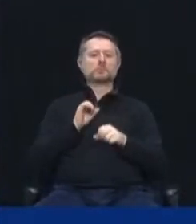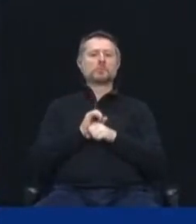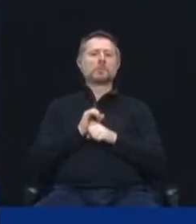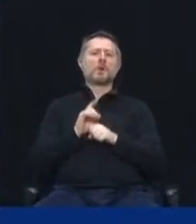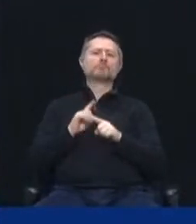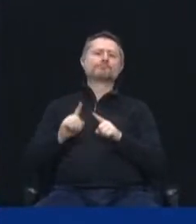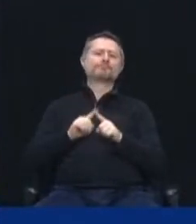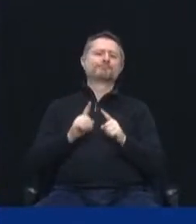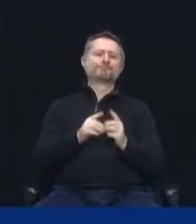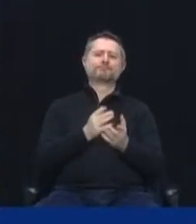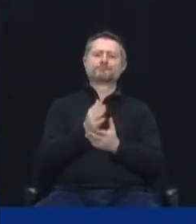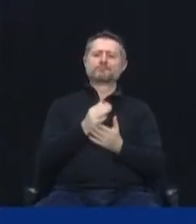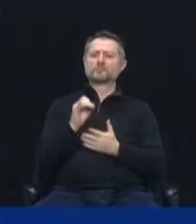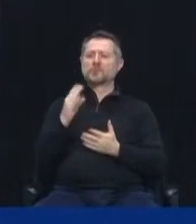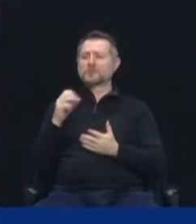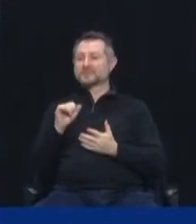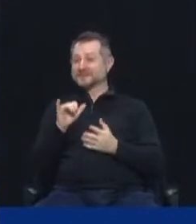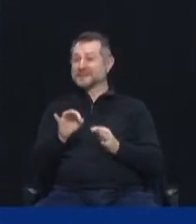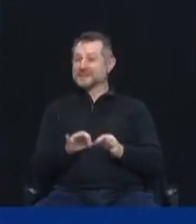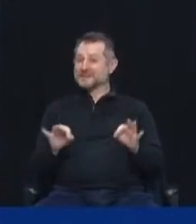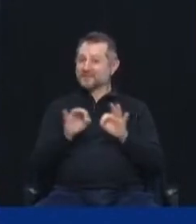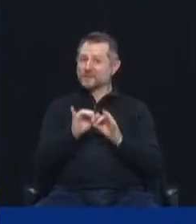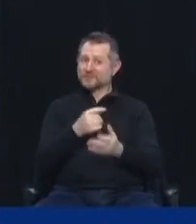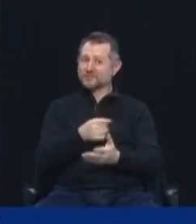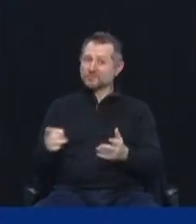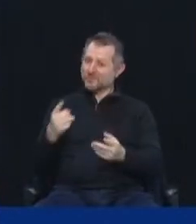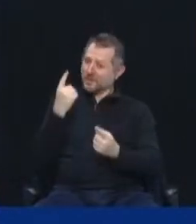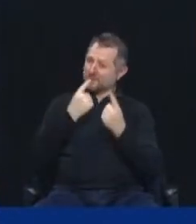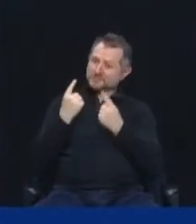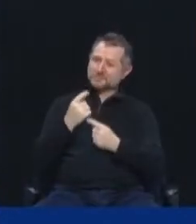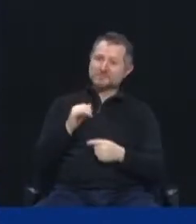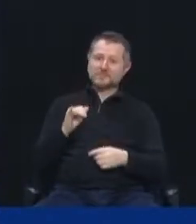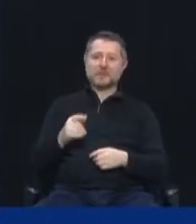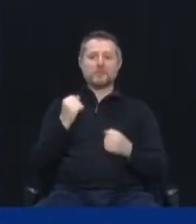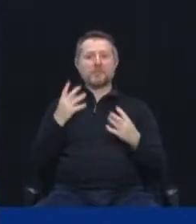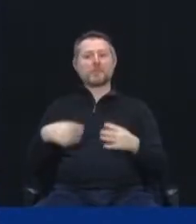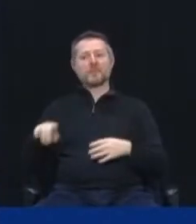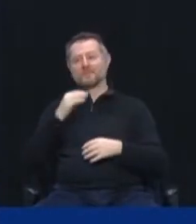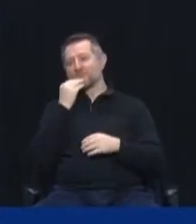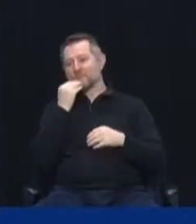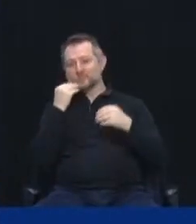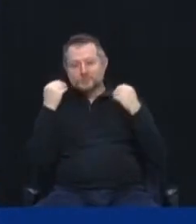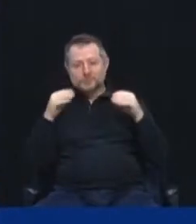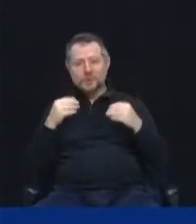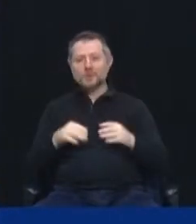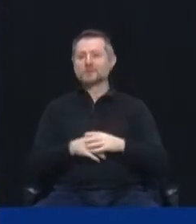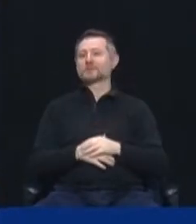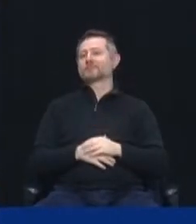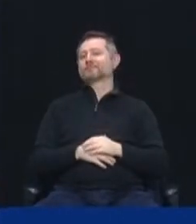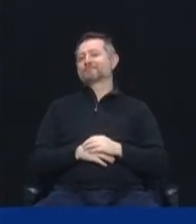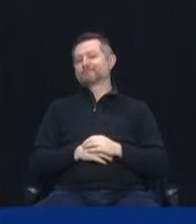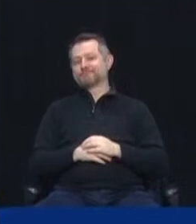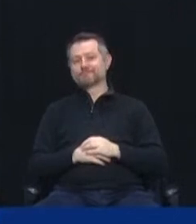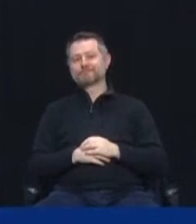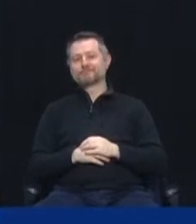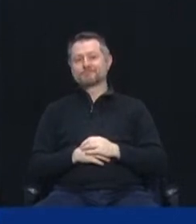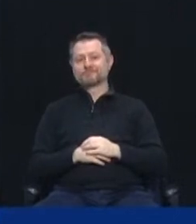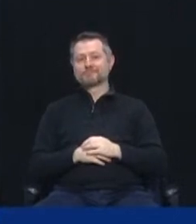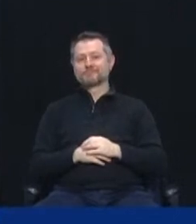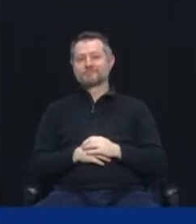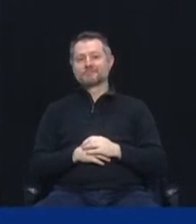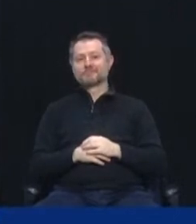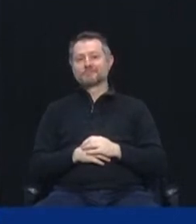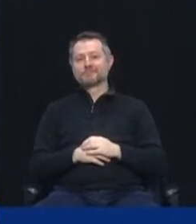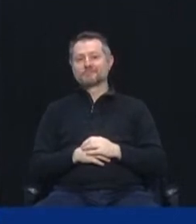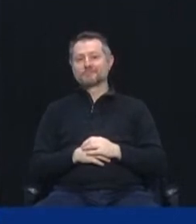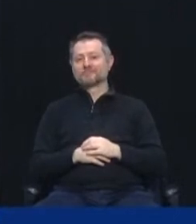are considered essential. Many of them work in supermarkets and grocery stores. They